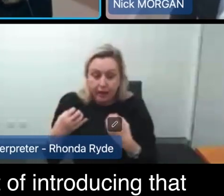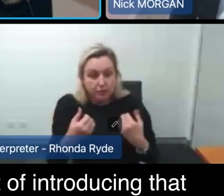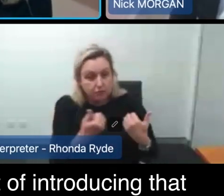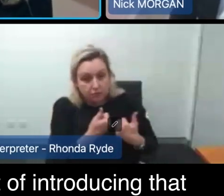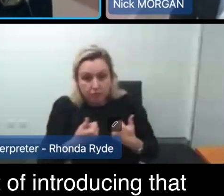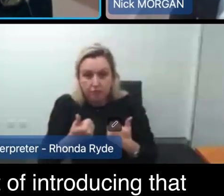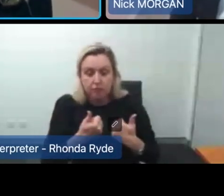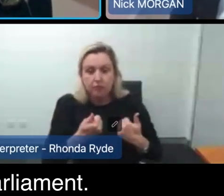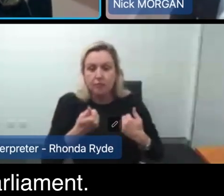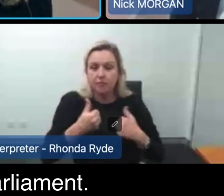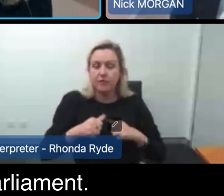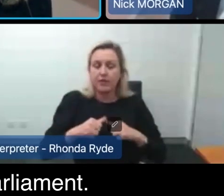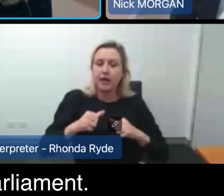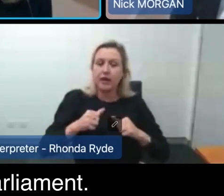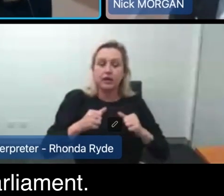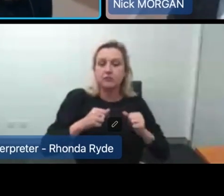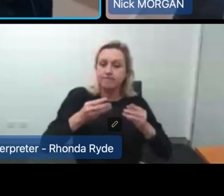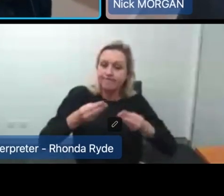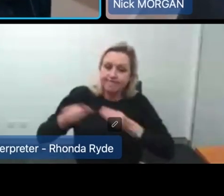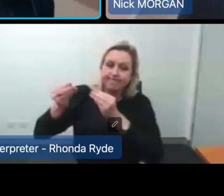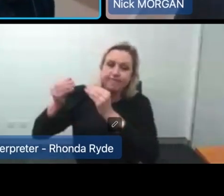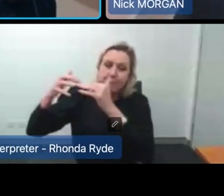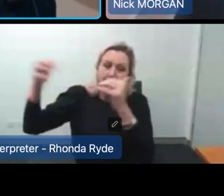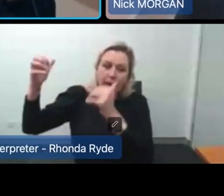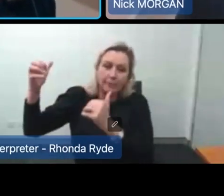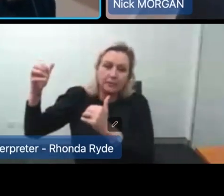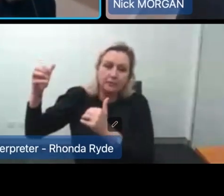to the point of introducing that legislation to Parliament.